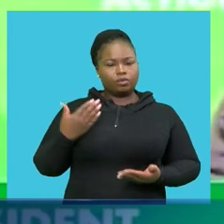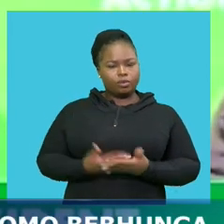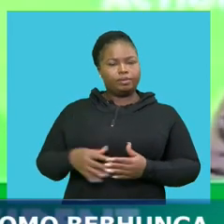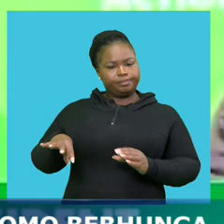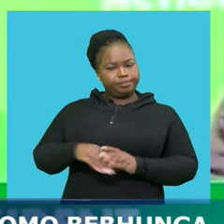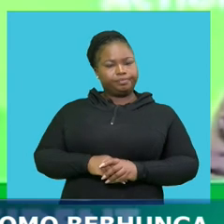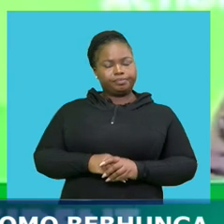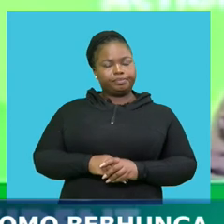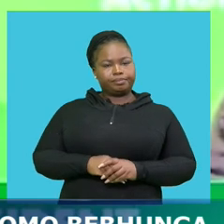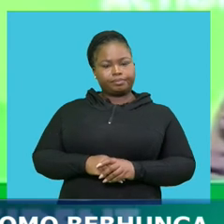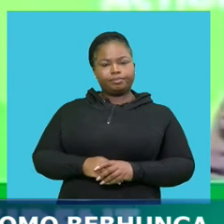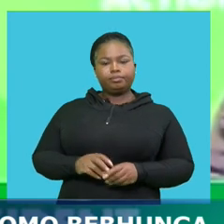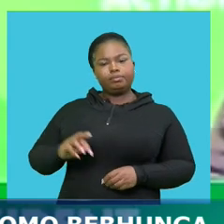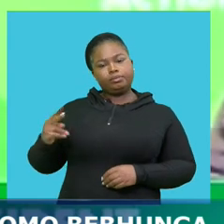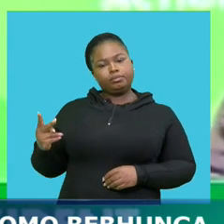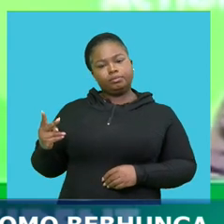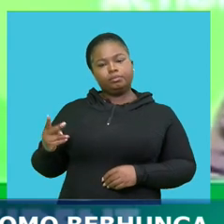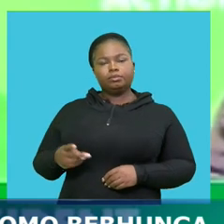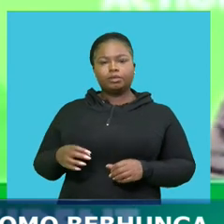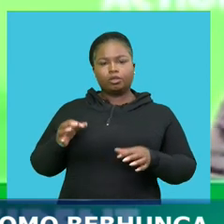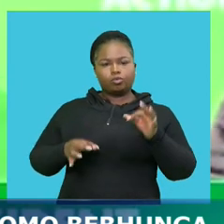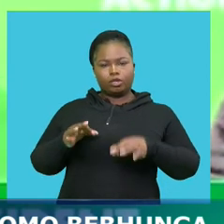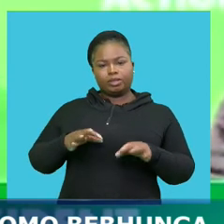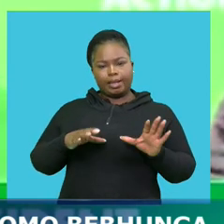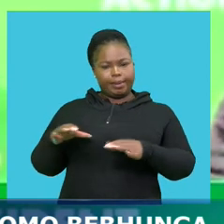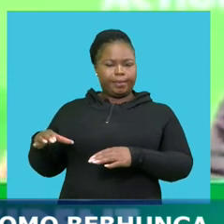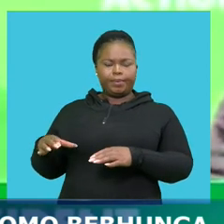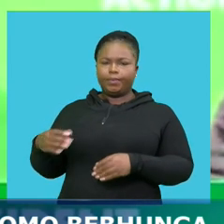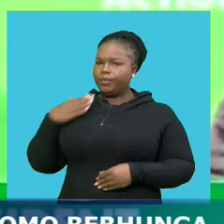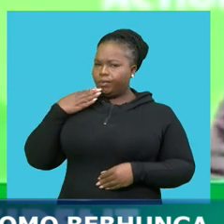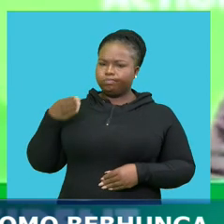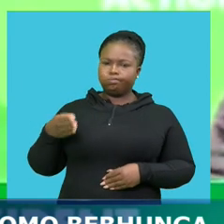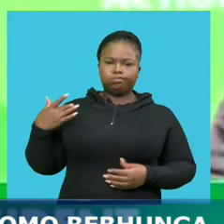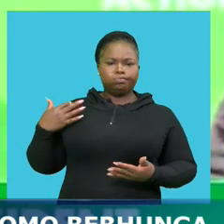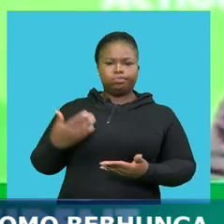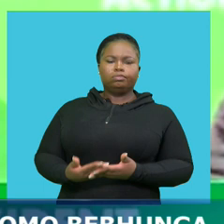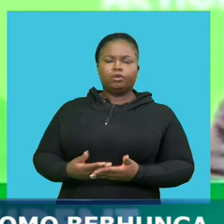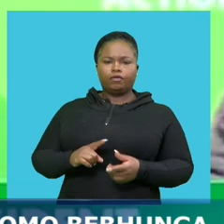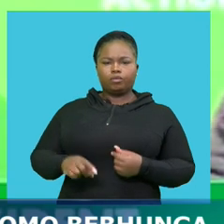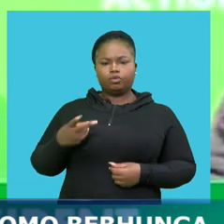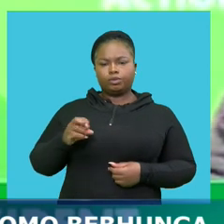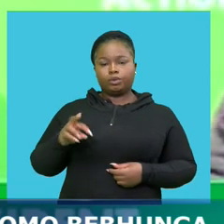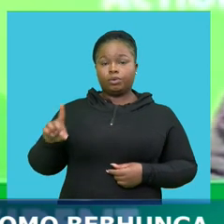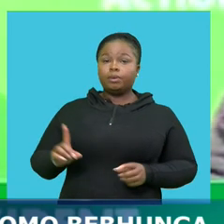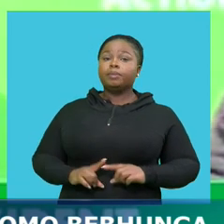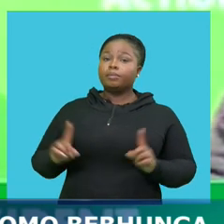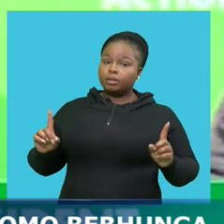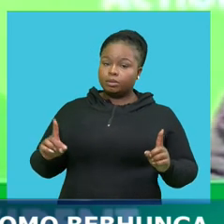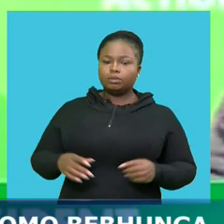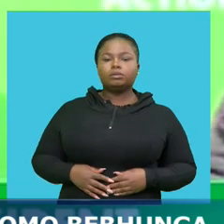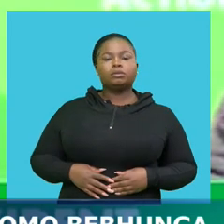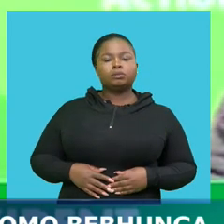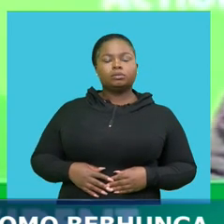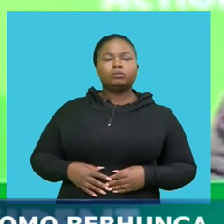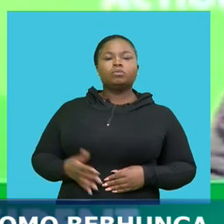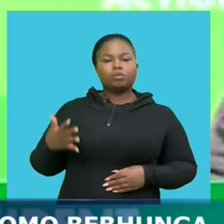accommodate some of the smaller parties who are there with you since 2021. But we'll take the